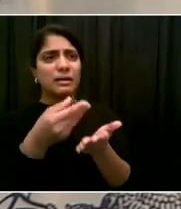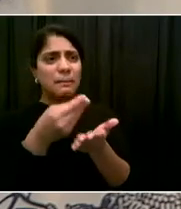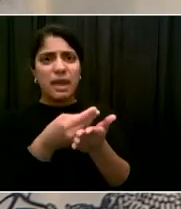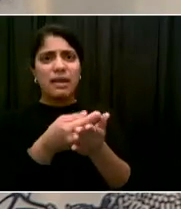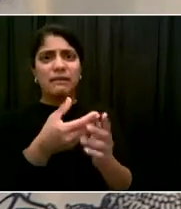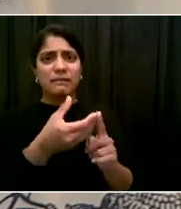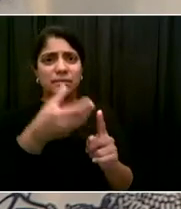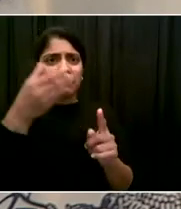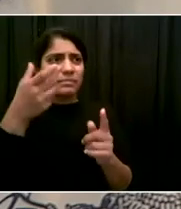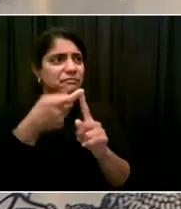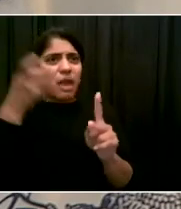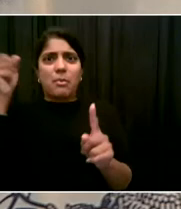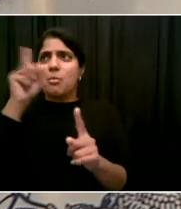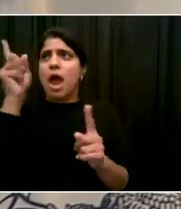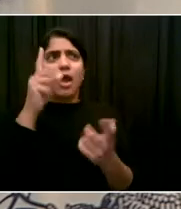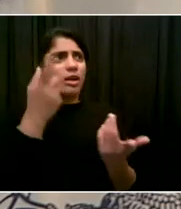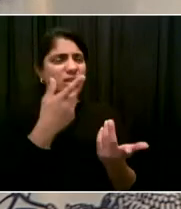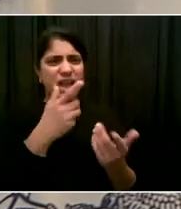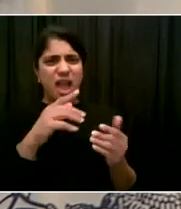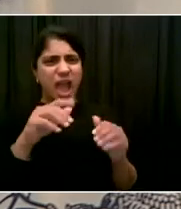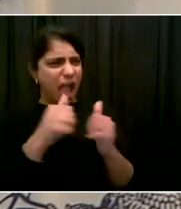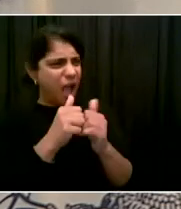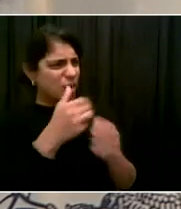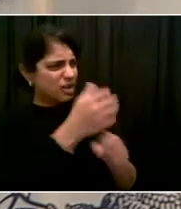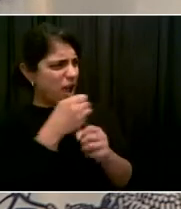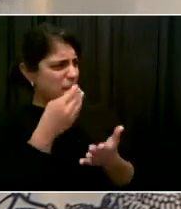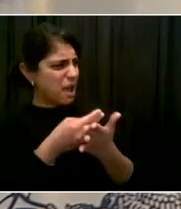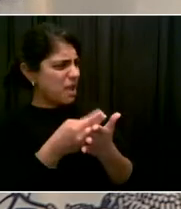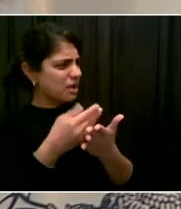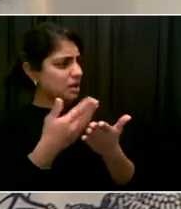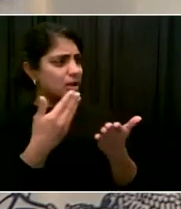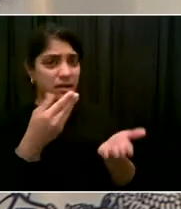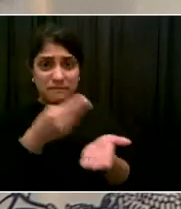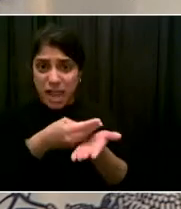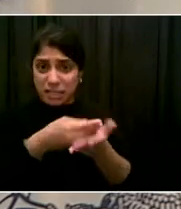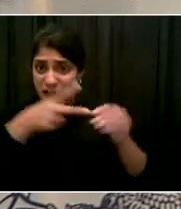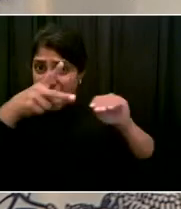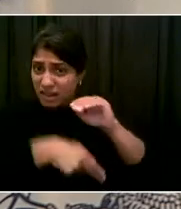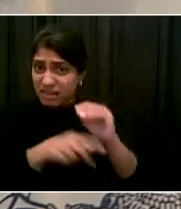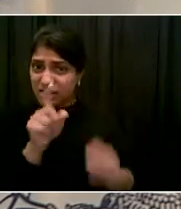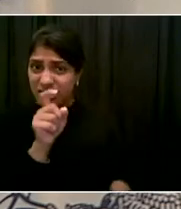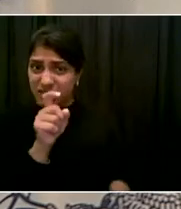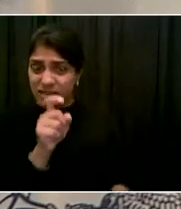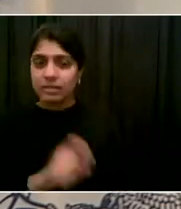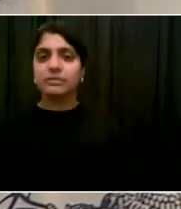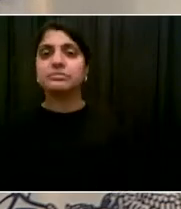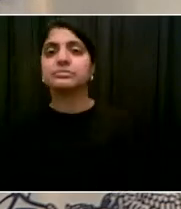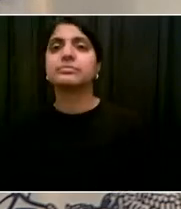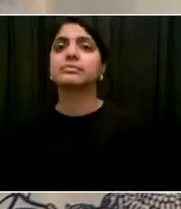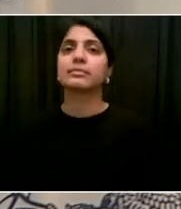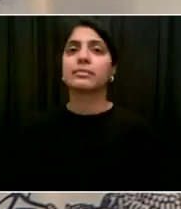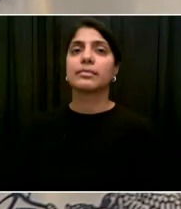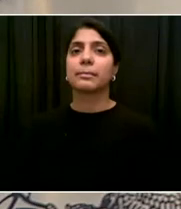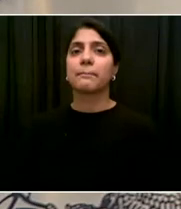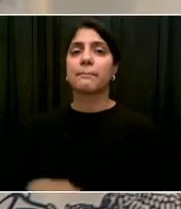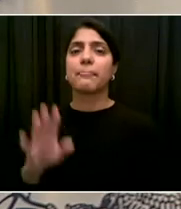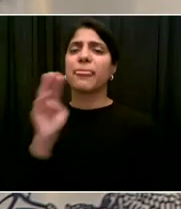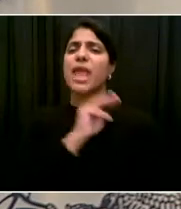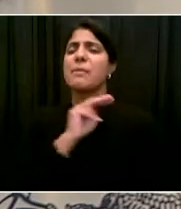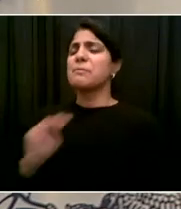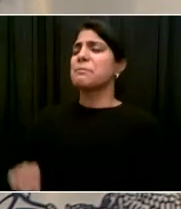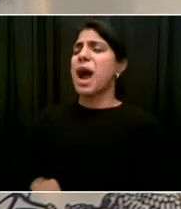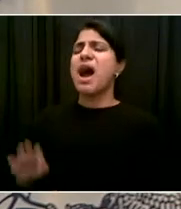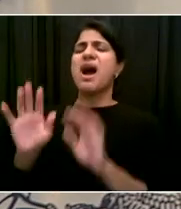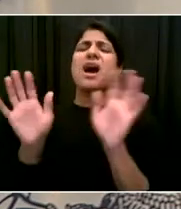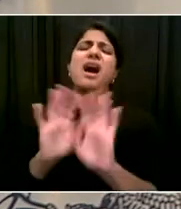fighting COVID is a budget reality and a budget necessity. We make it the priority in terms of where we spend the people's money